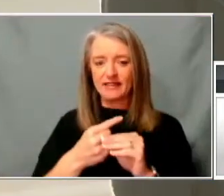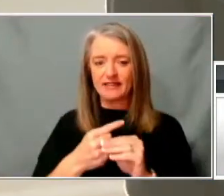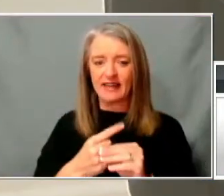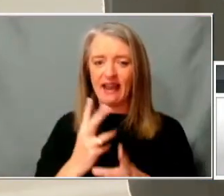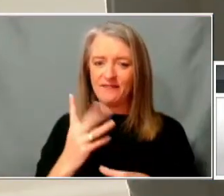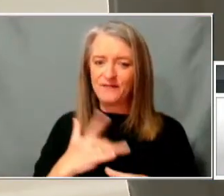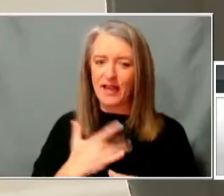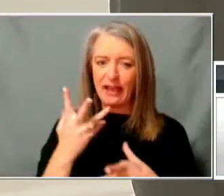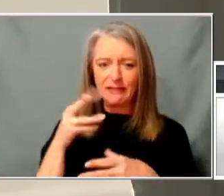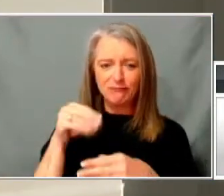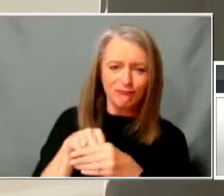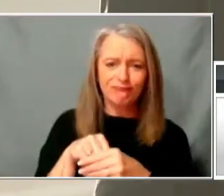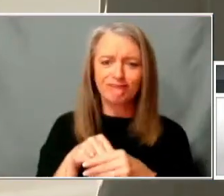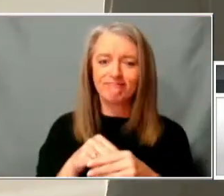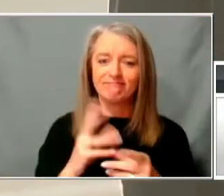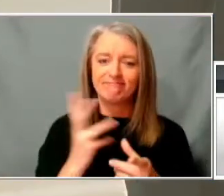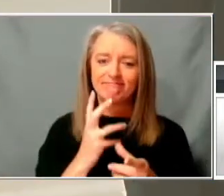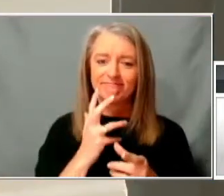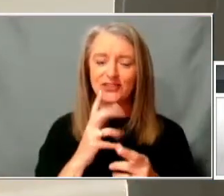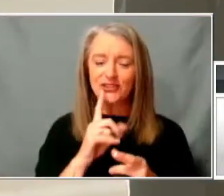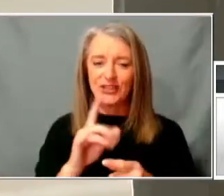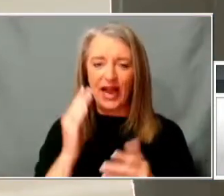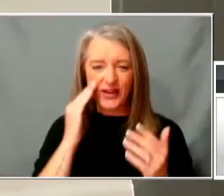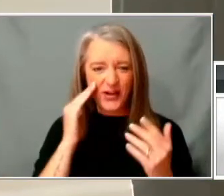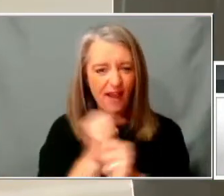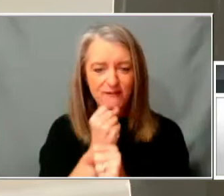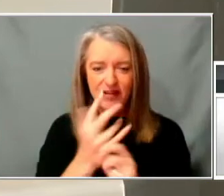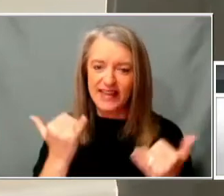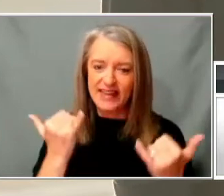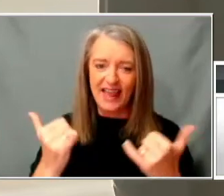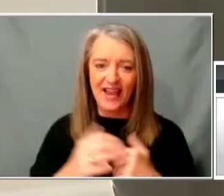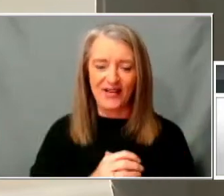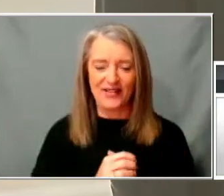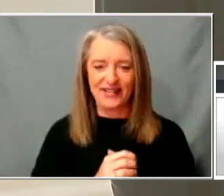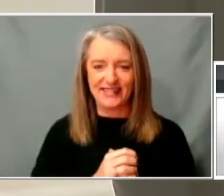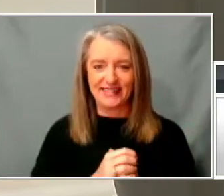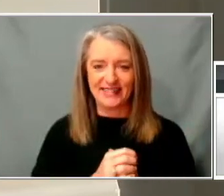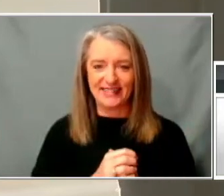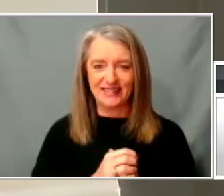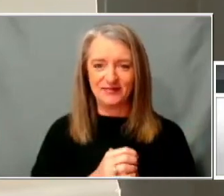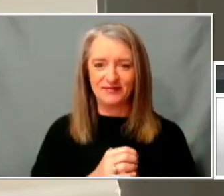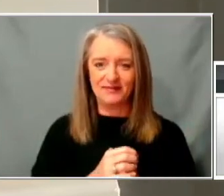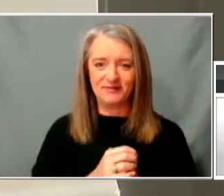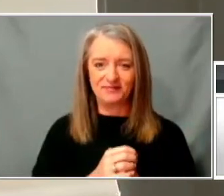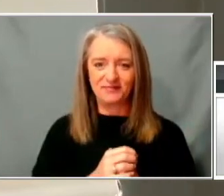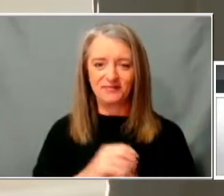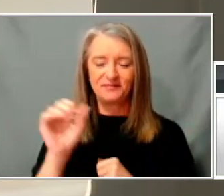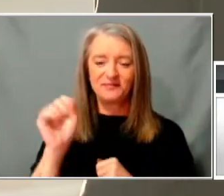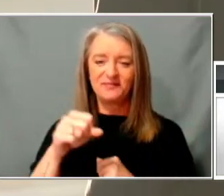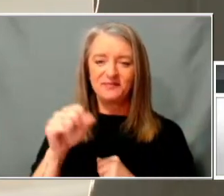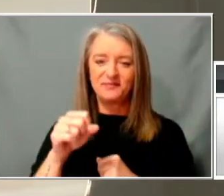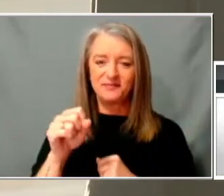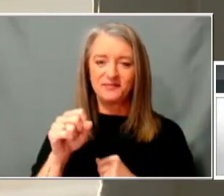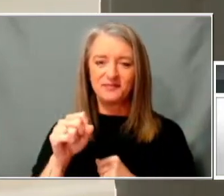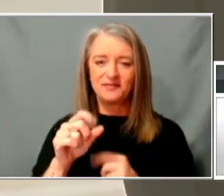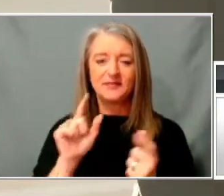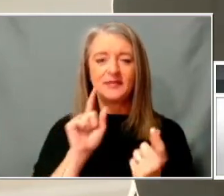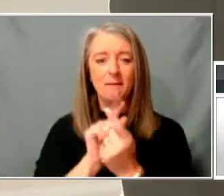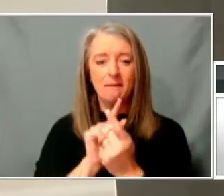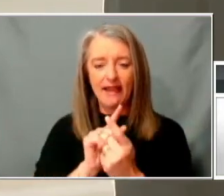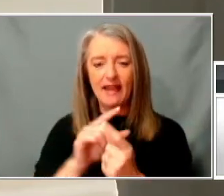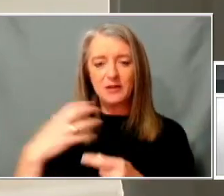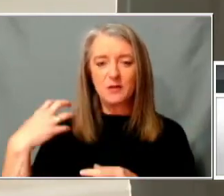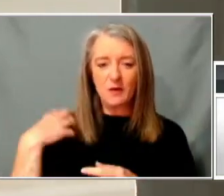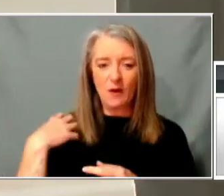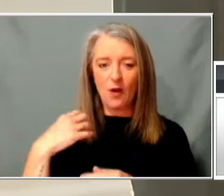Yes, for sure. Love that. Know all the things now. You have all the ins and outs. Your BFF is all the Chiefs. Yes, met Coach Reed and gave him a